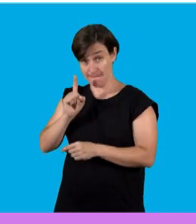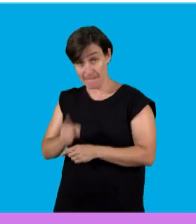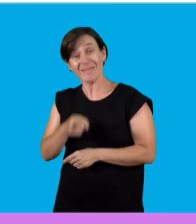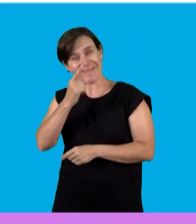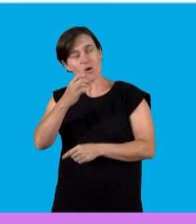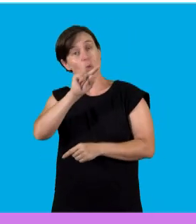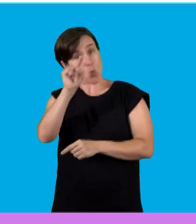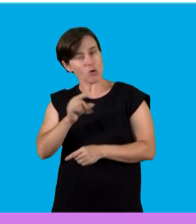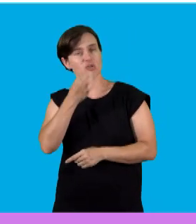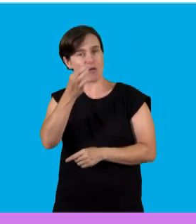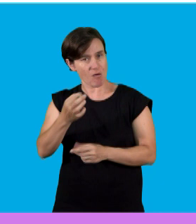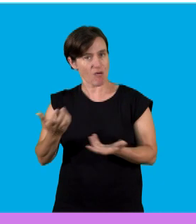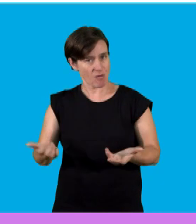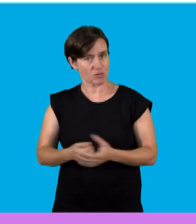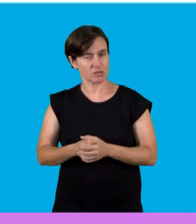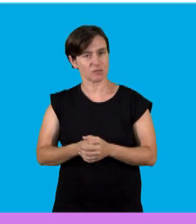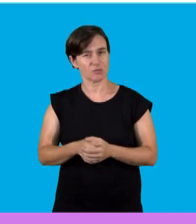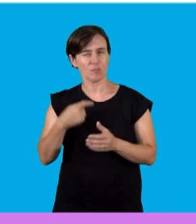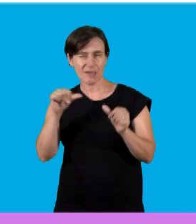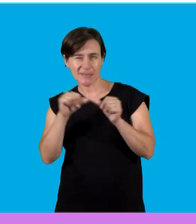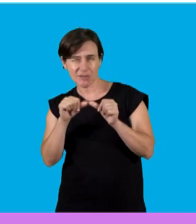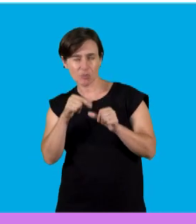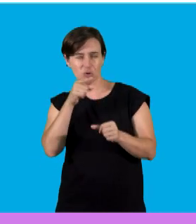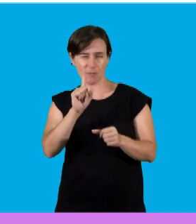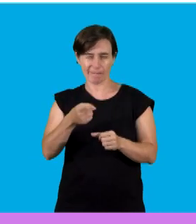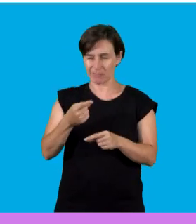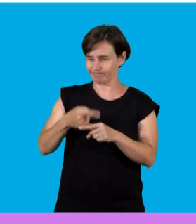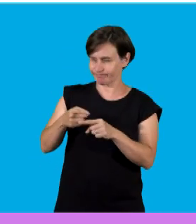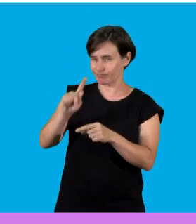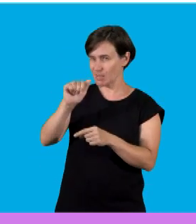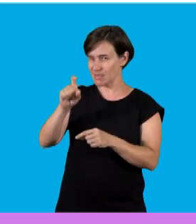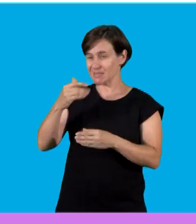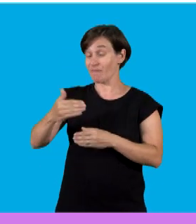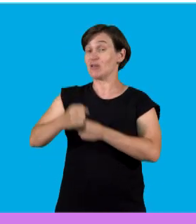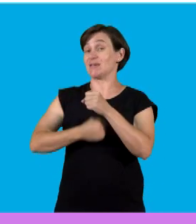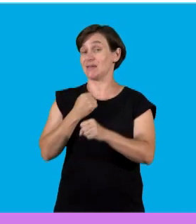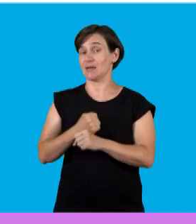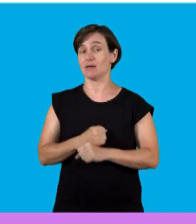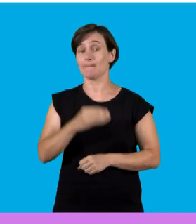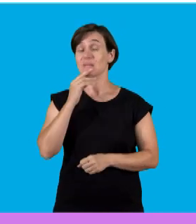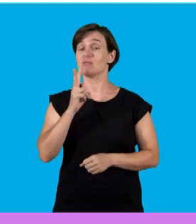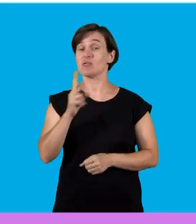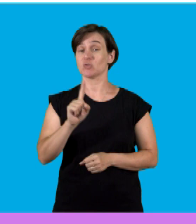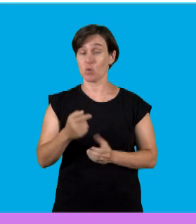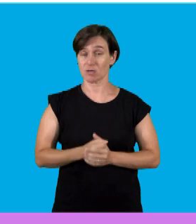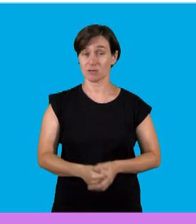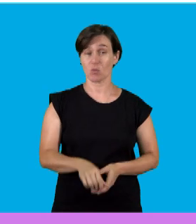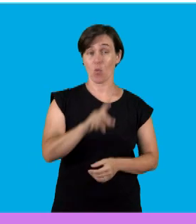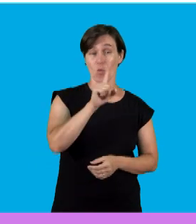is all about. We have to determine the annual tax payable, right? So that will be